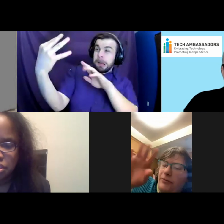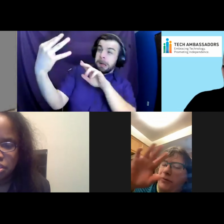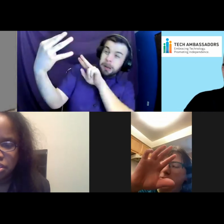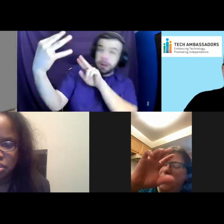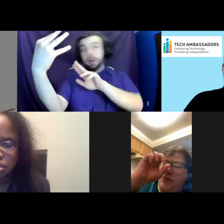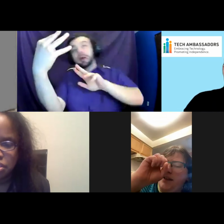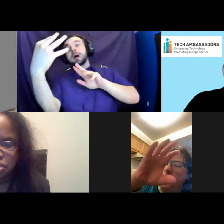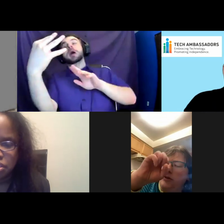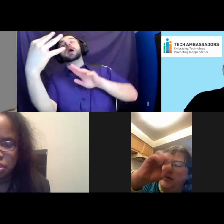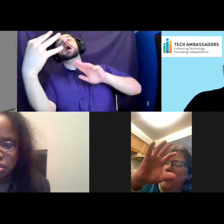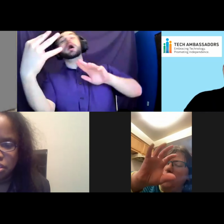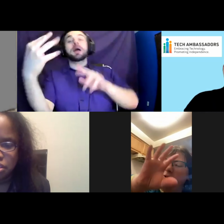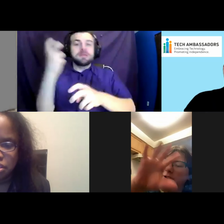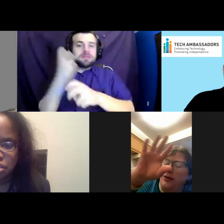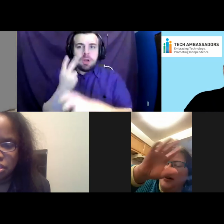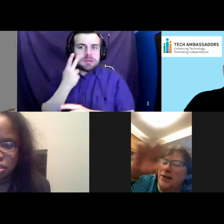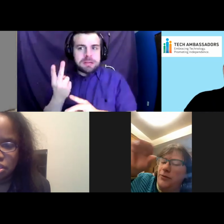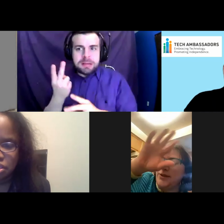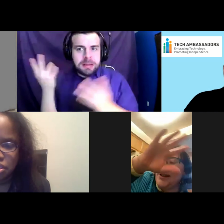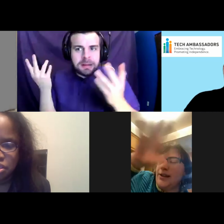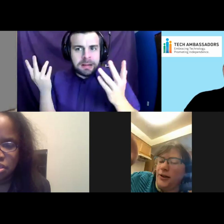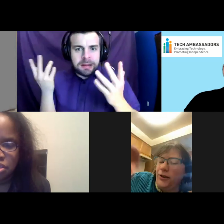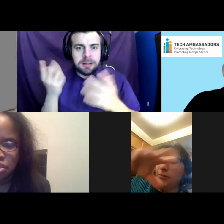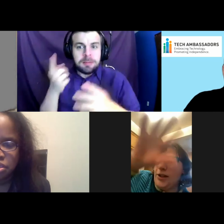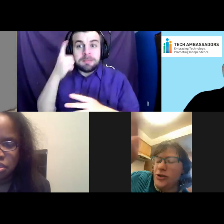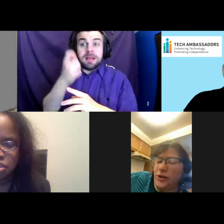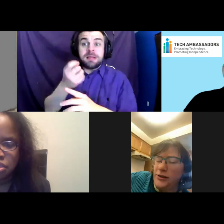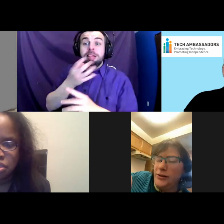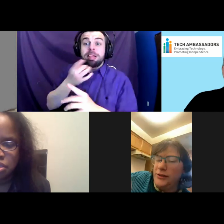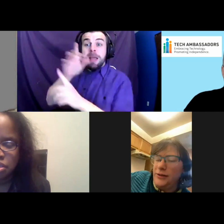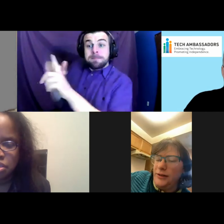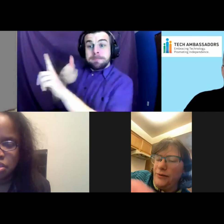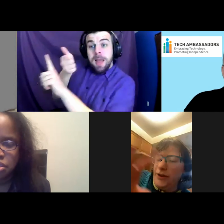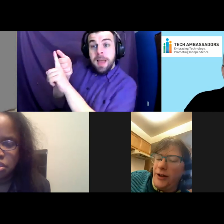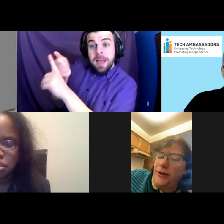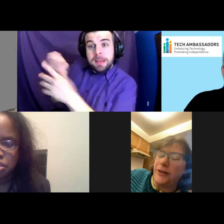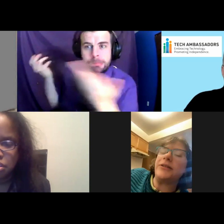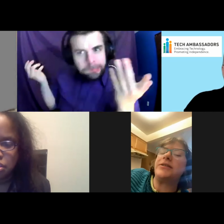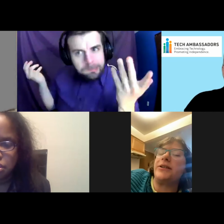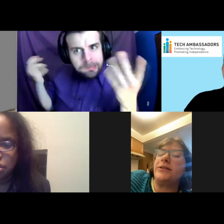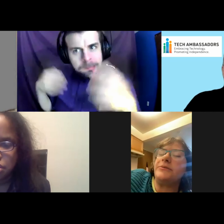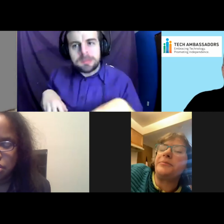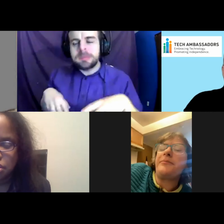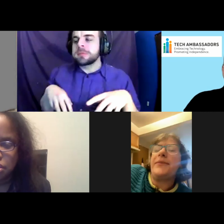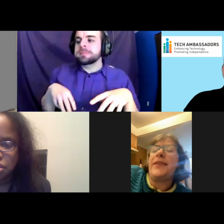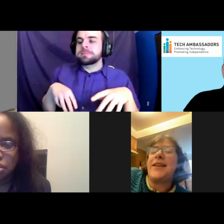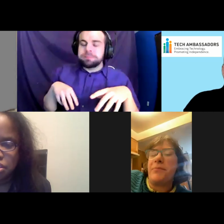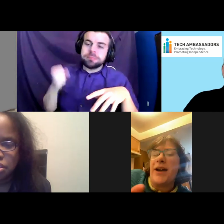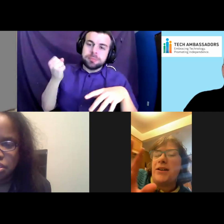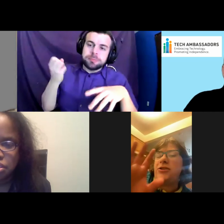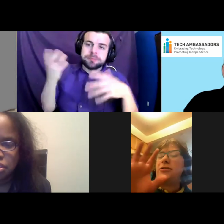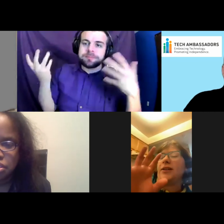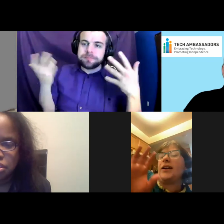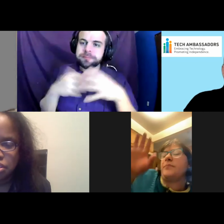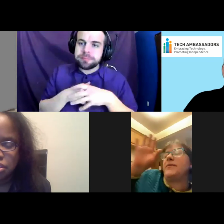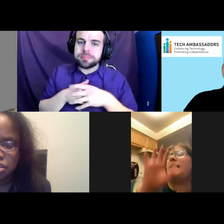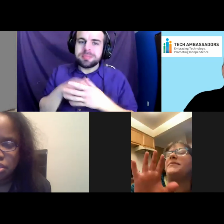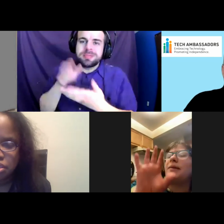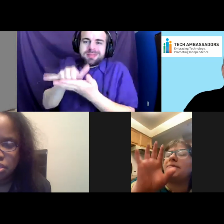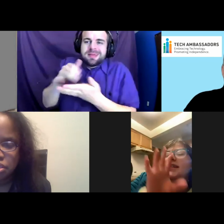how when something is illuminated, you can hardly see what's in the illumination of the color. So that's my issue. Is